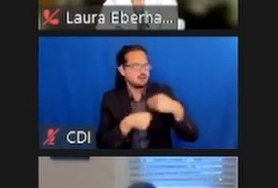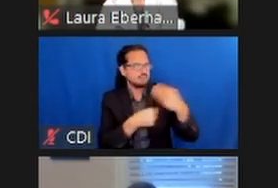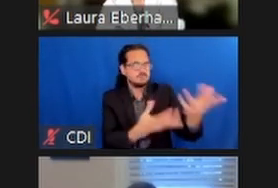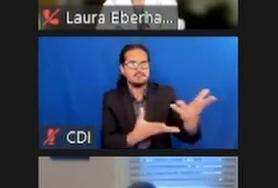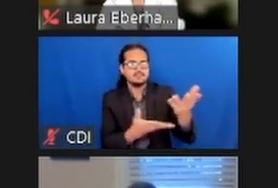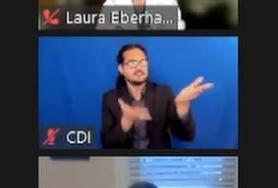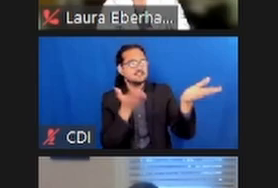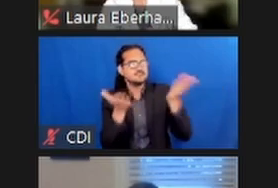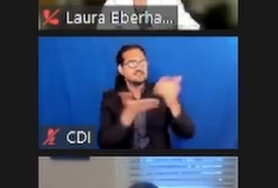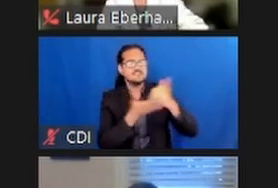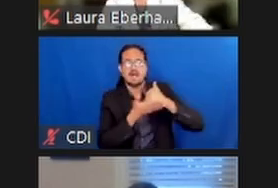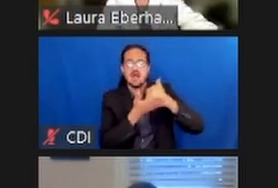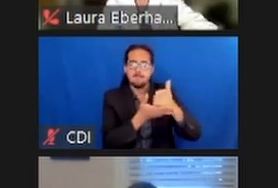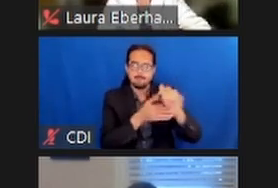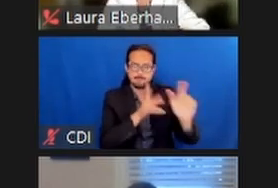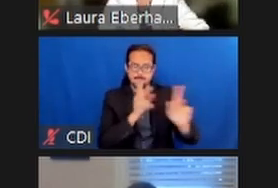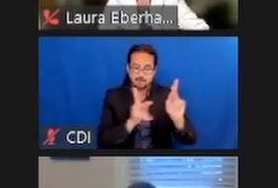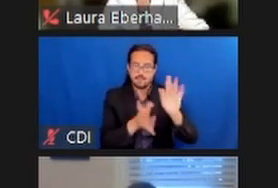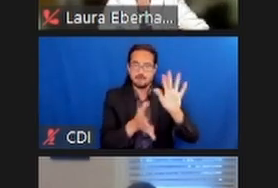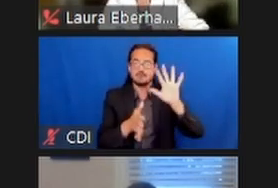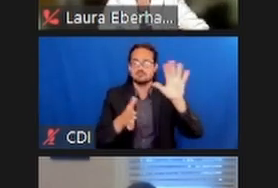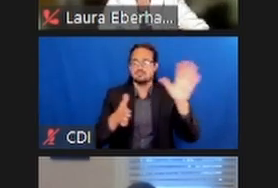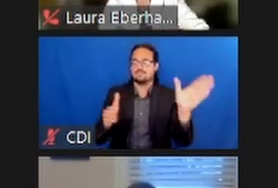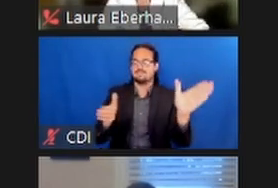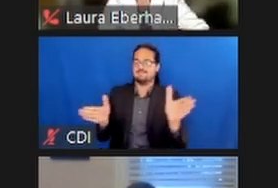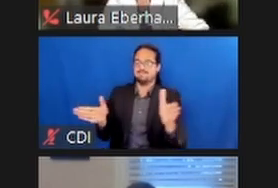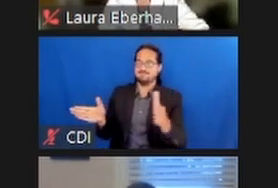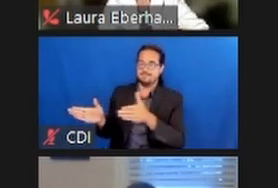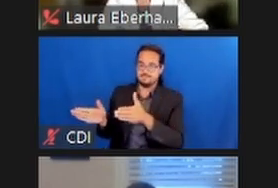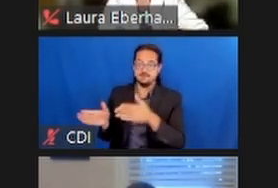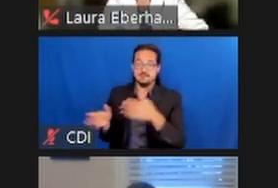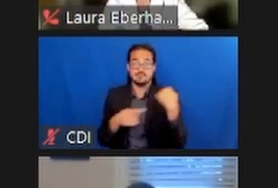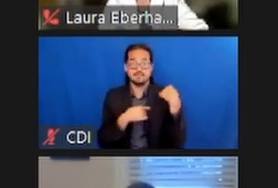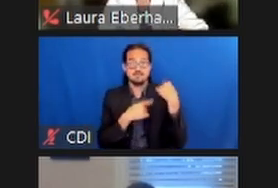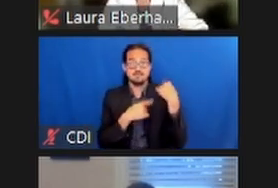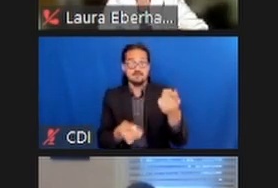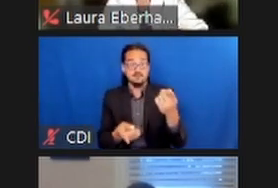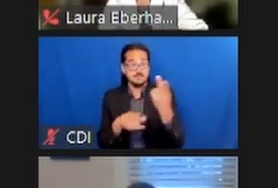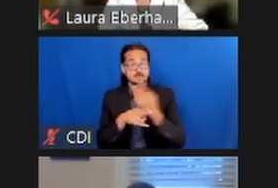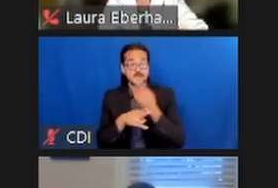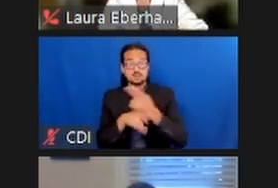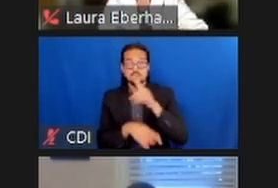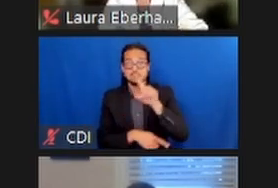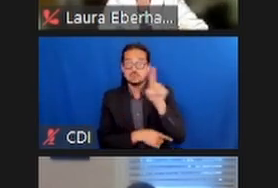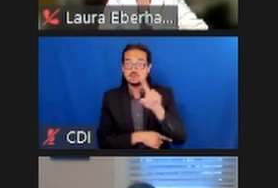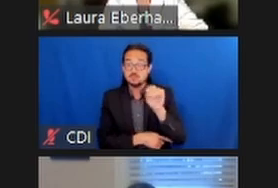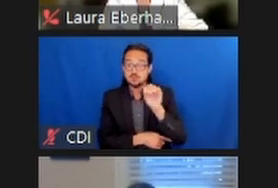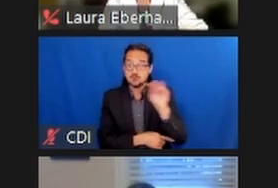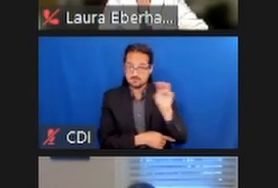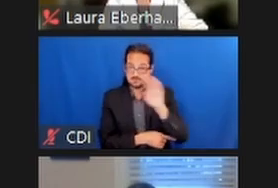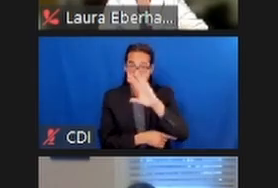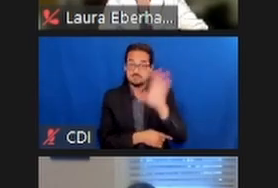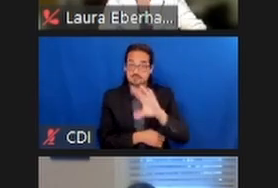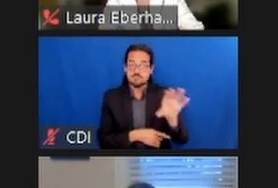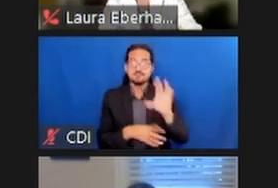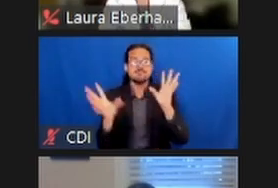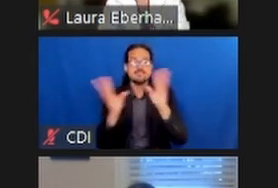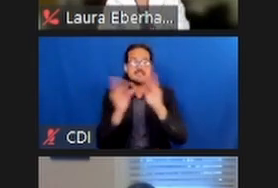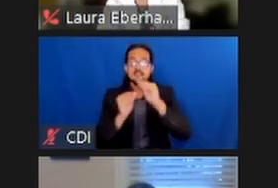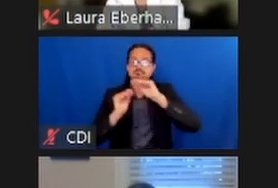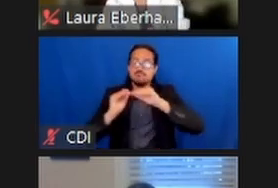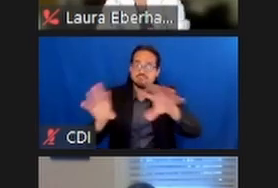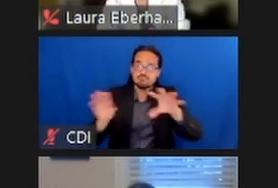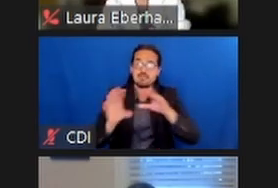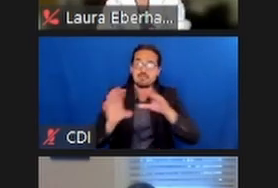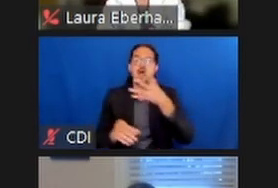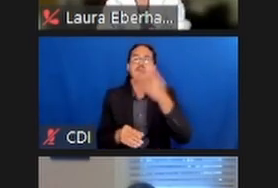other technology to communicate, to understanding how to deliver culturally sensitive services to our